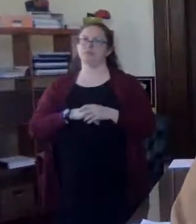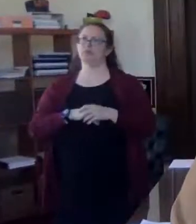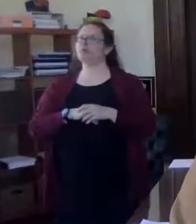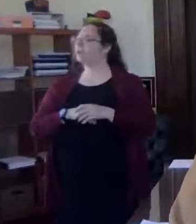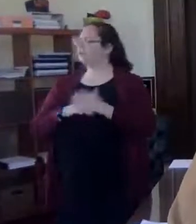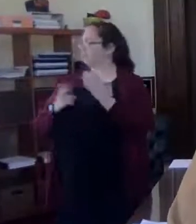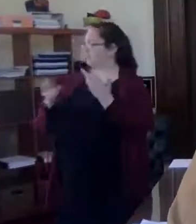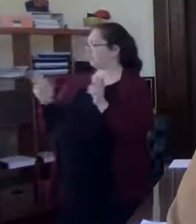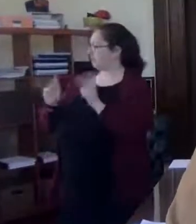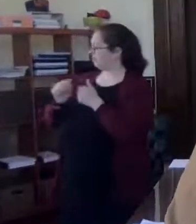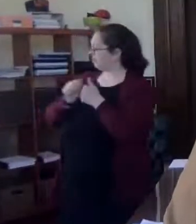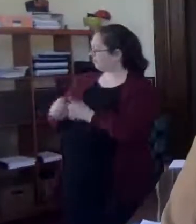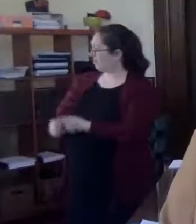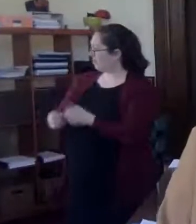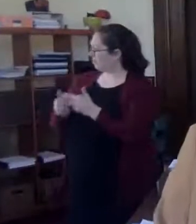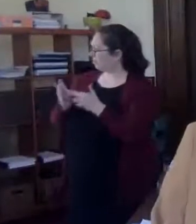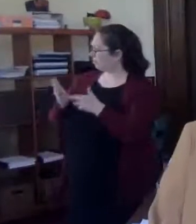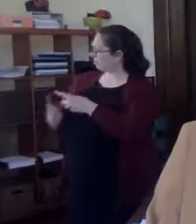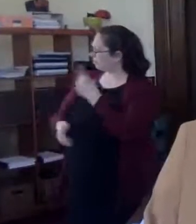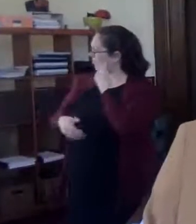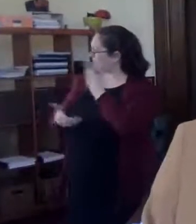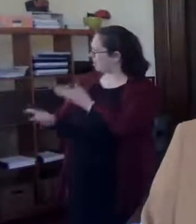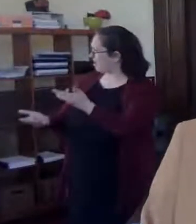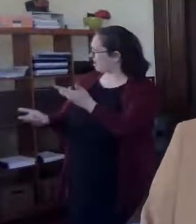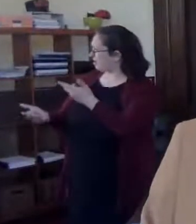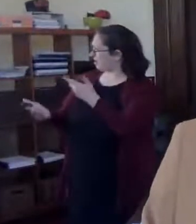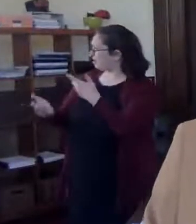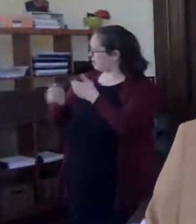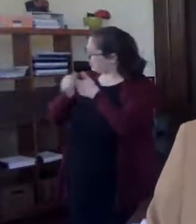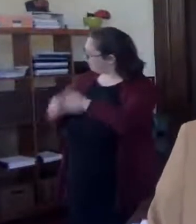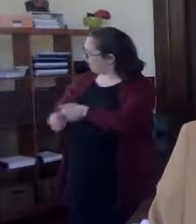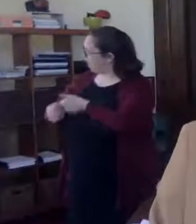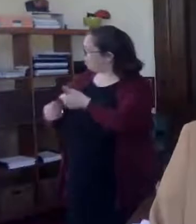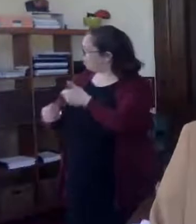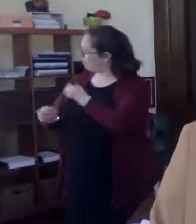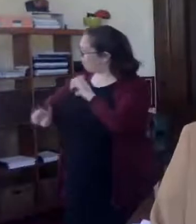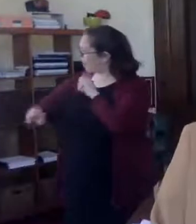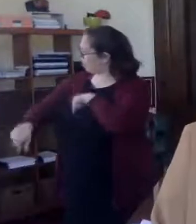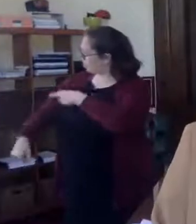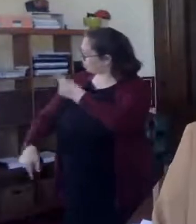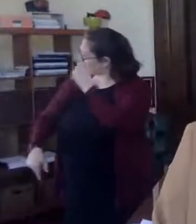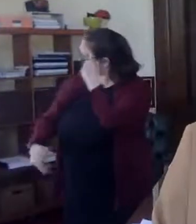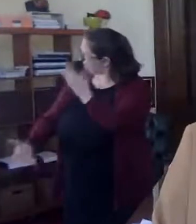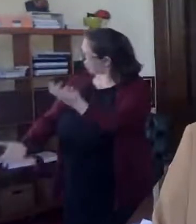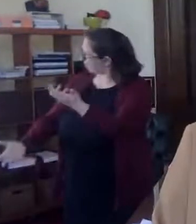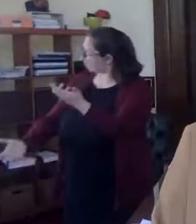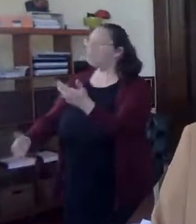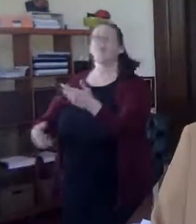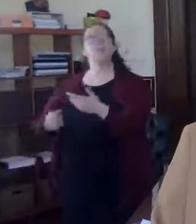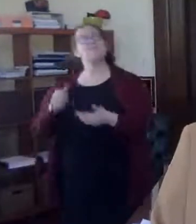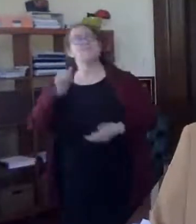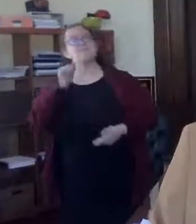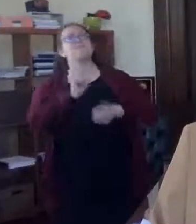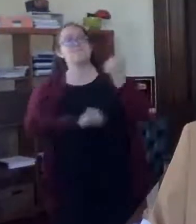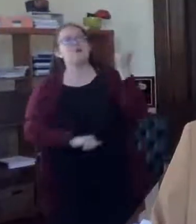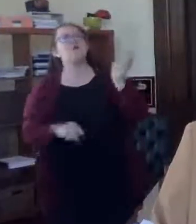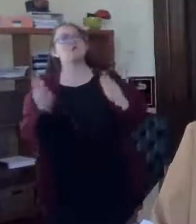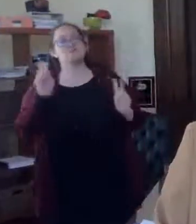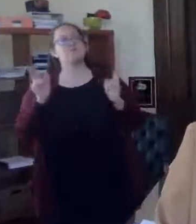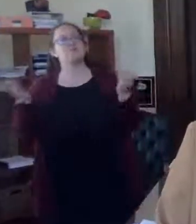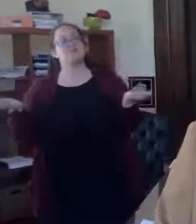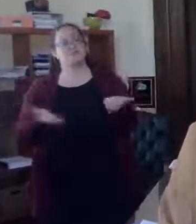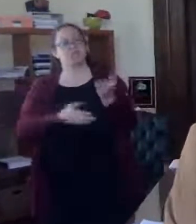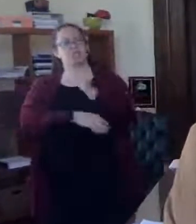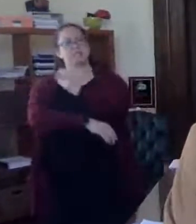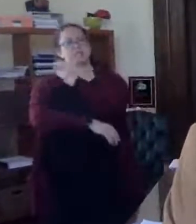Do you think have most of people been listening to the orders? Do you think? I think a vast majority of the people in St. Louis